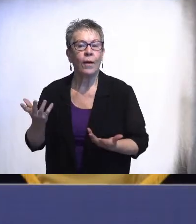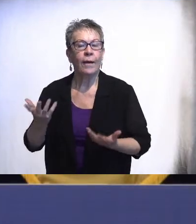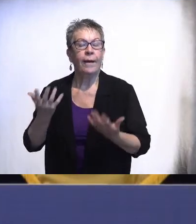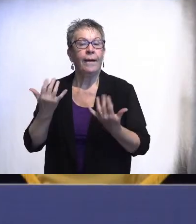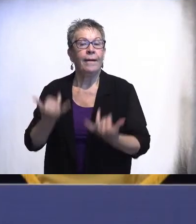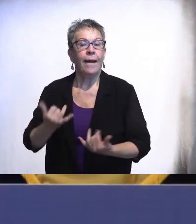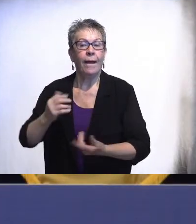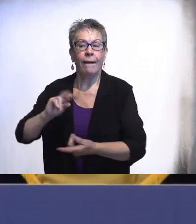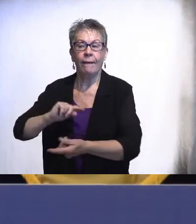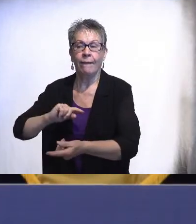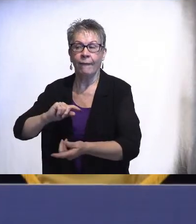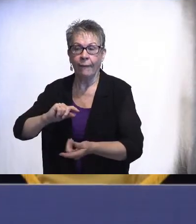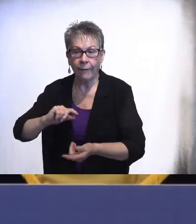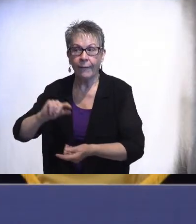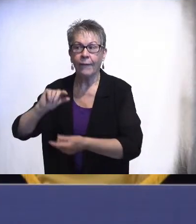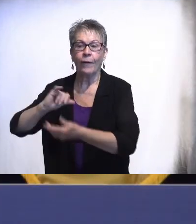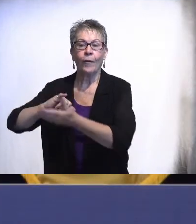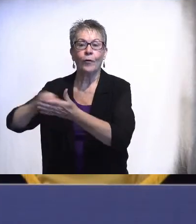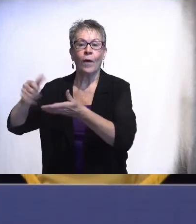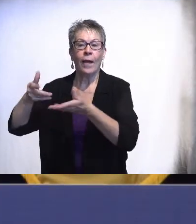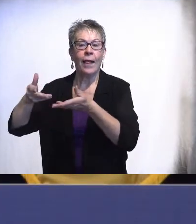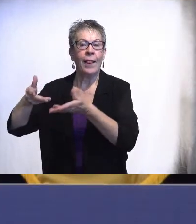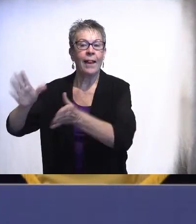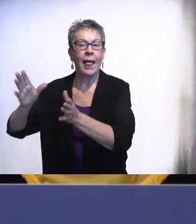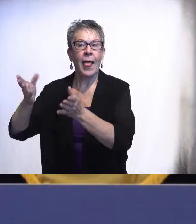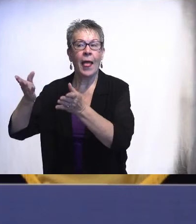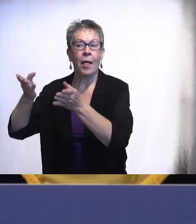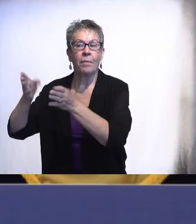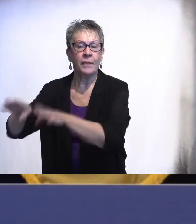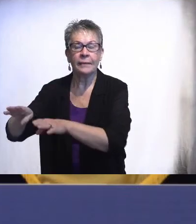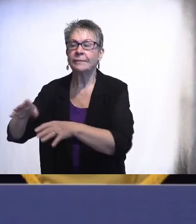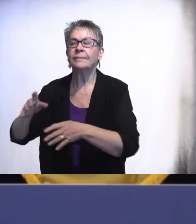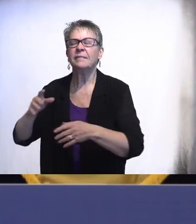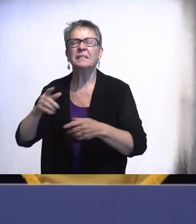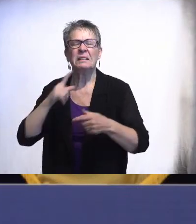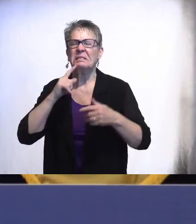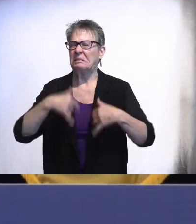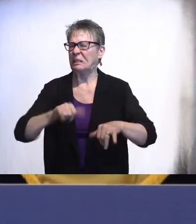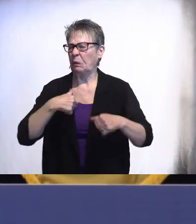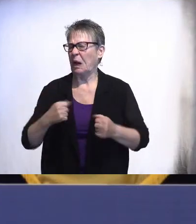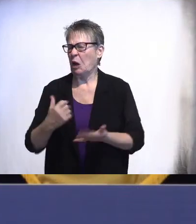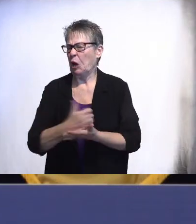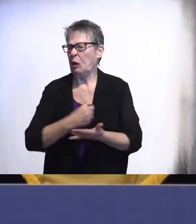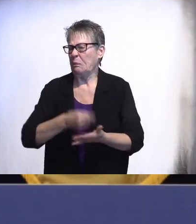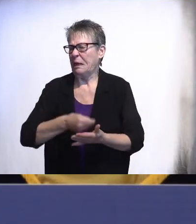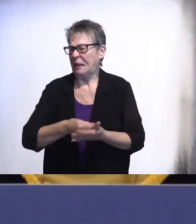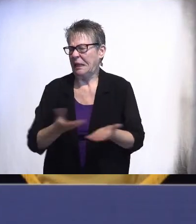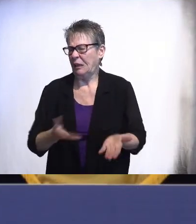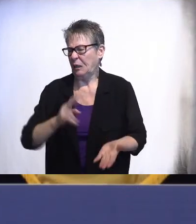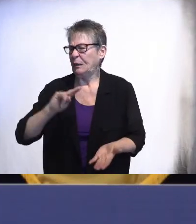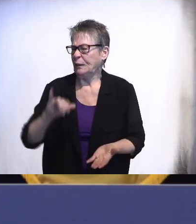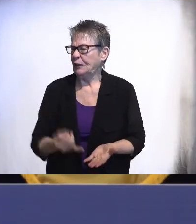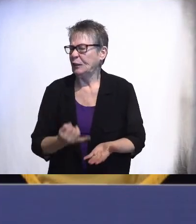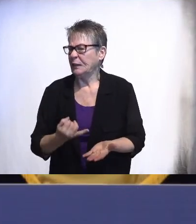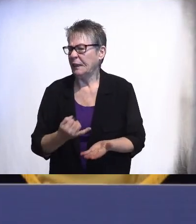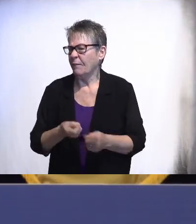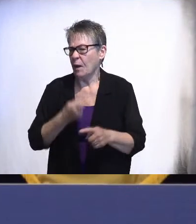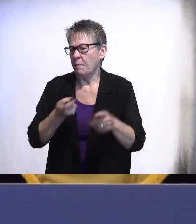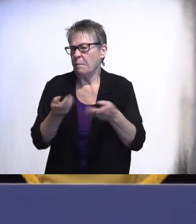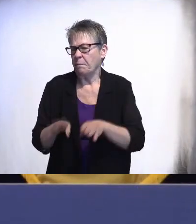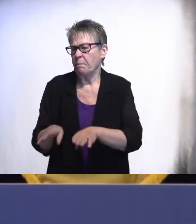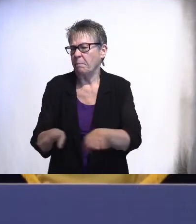we still won't have a very good book of business. And I think more importantly, we have gone out of our way aggressively to try